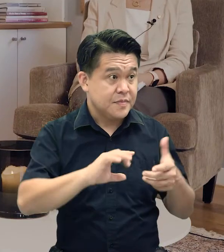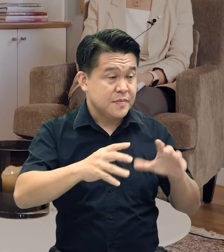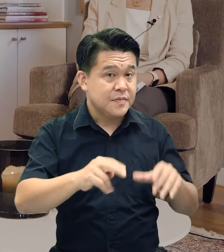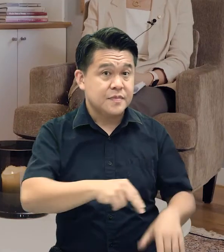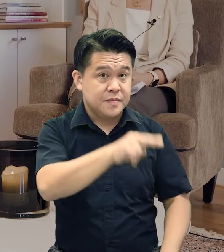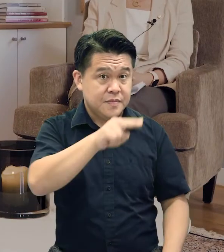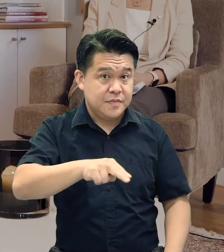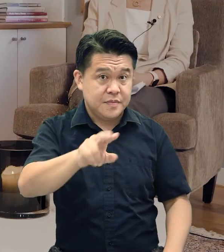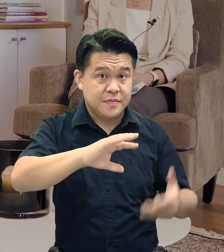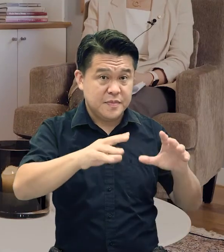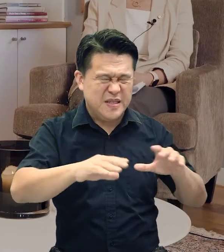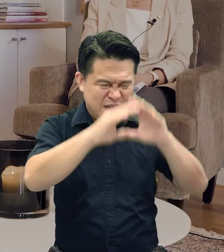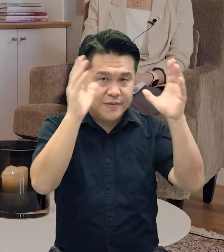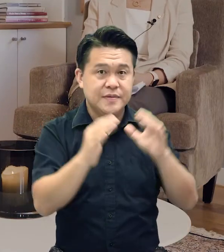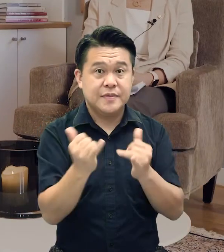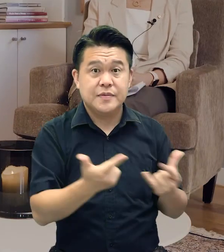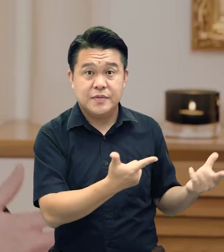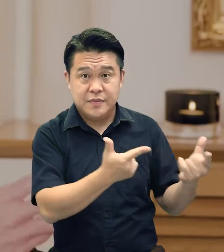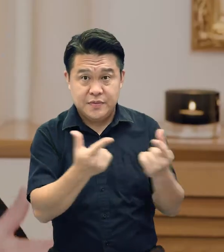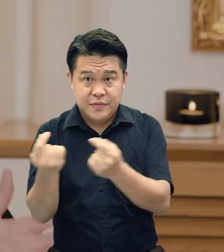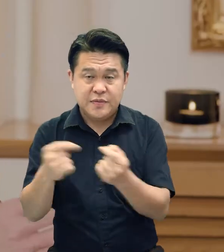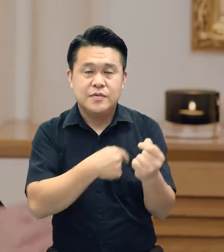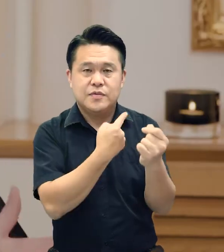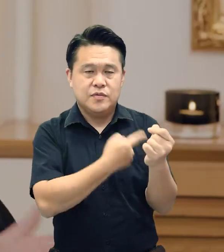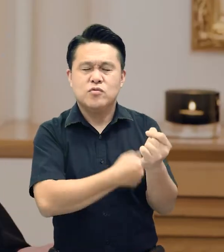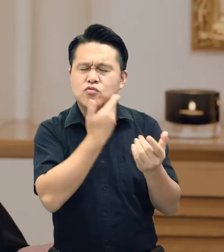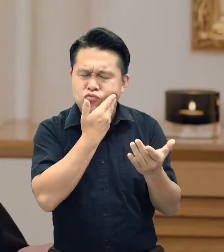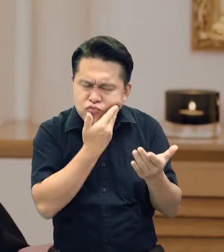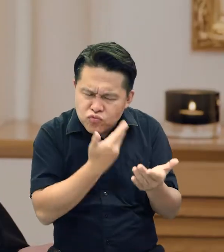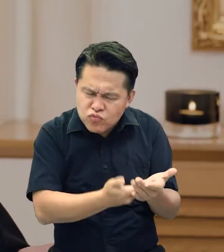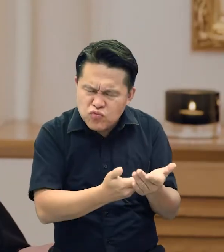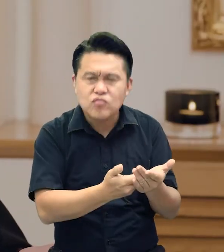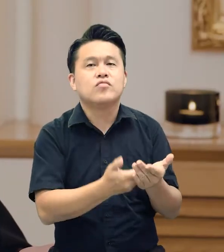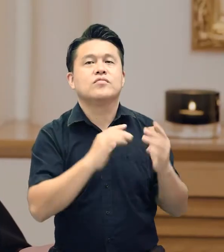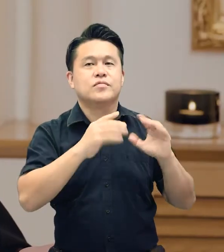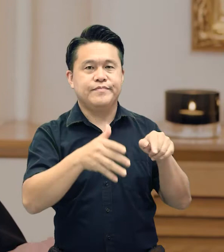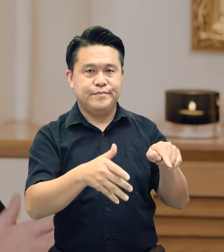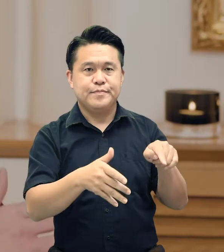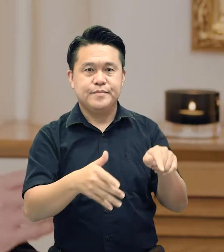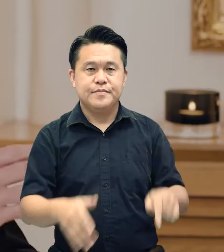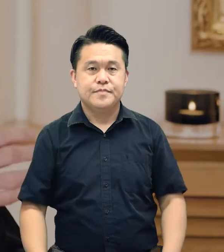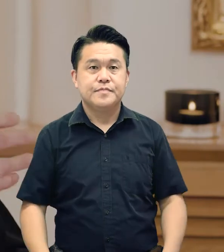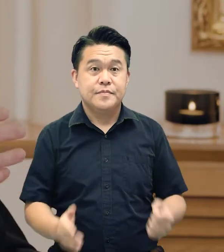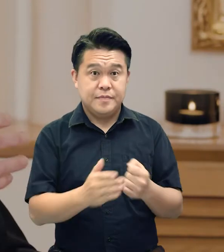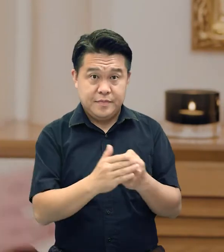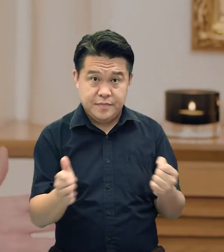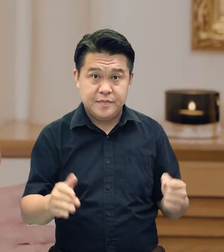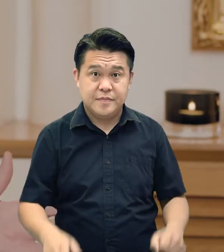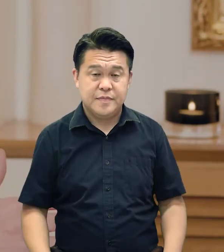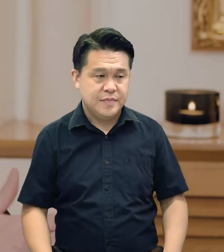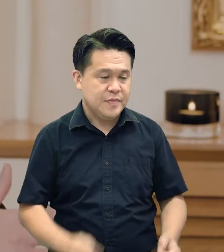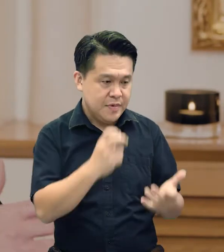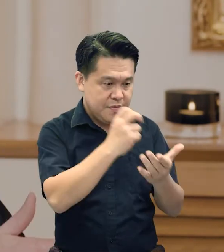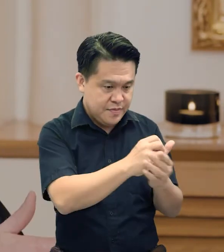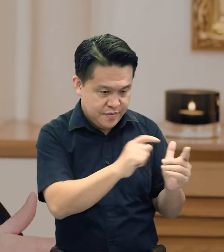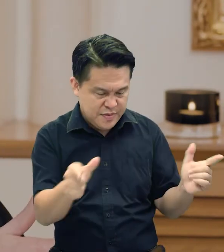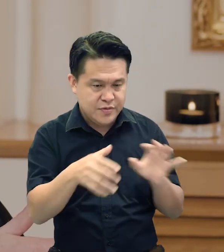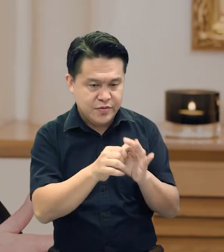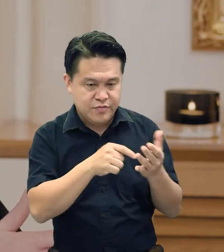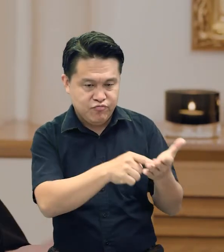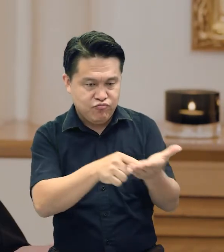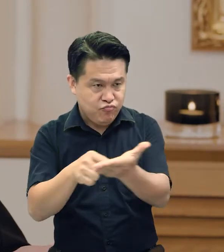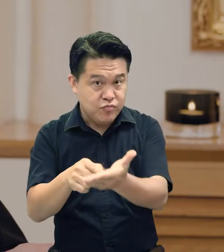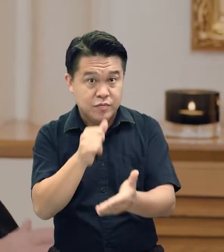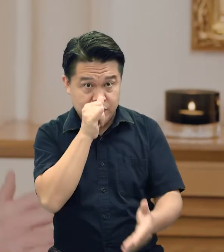country that has put a lot of emphasis on pushing for equal rights for all, and also putting that as part of the